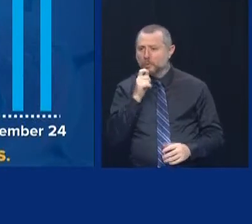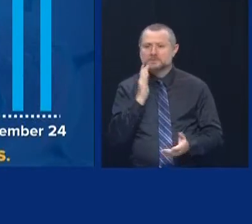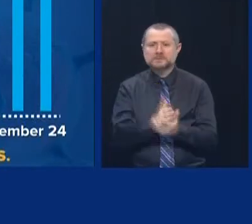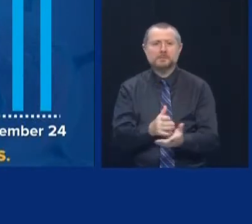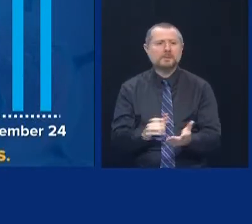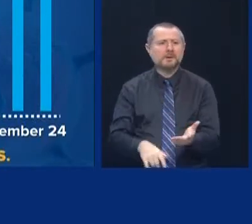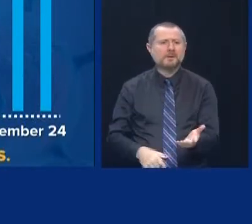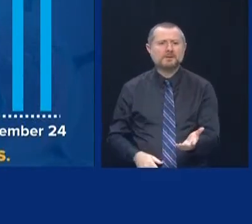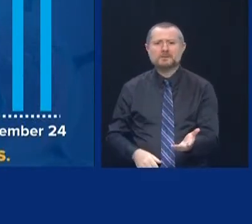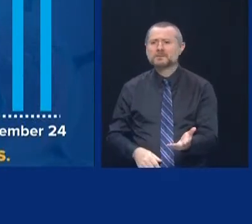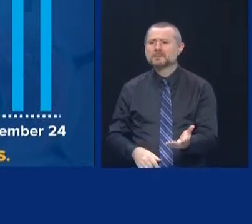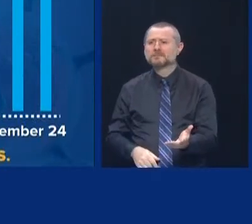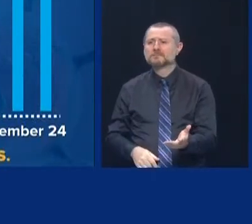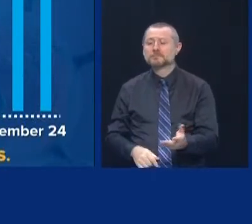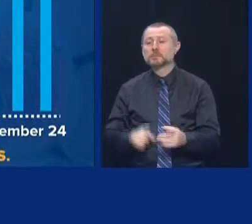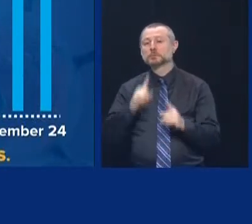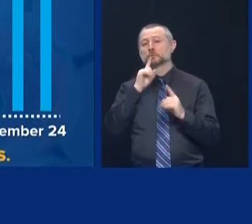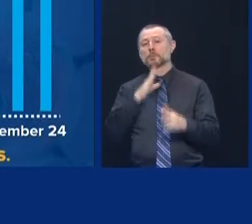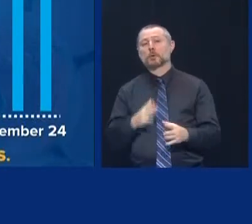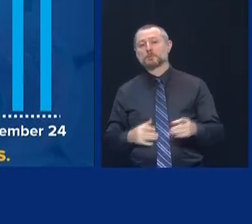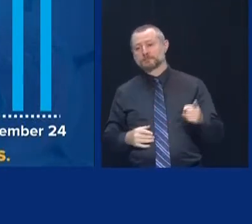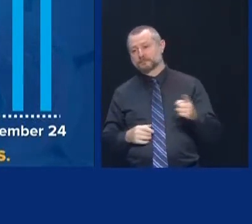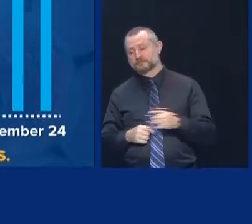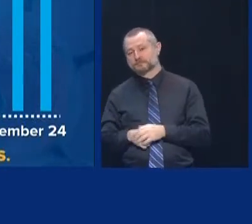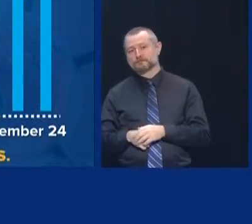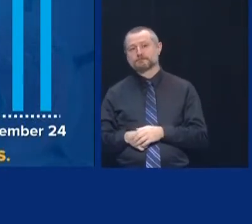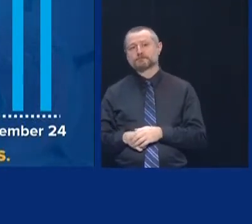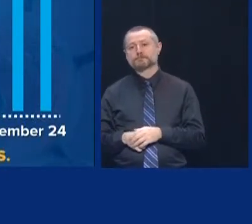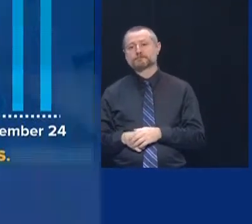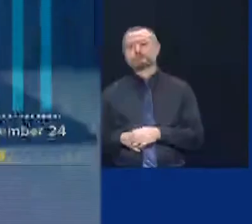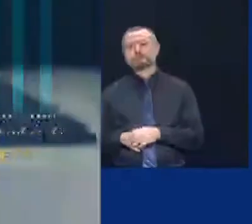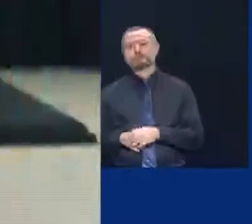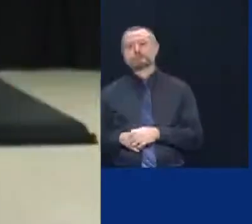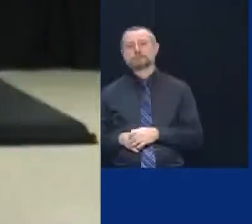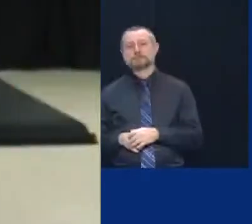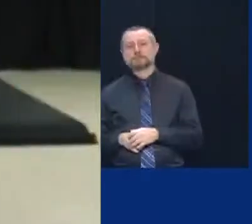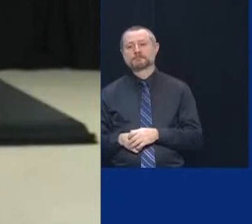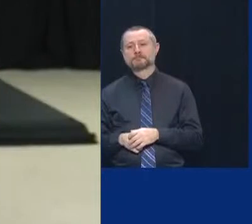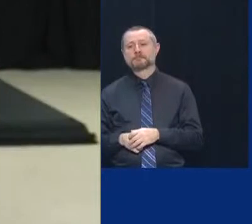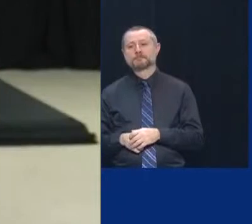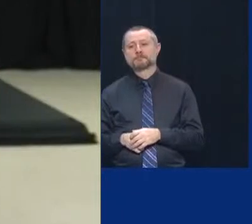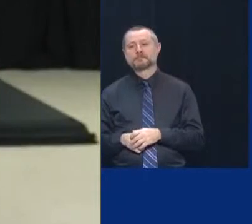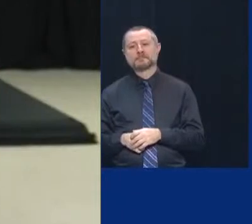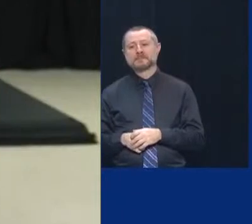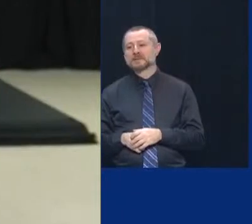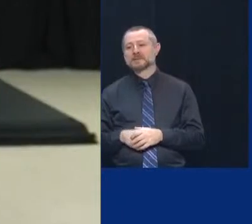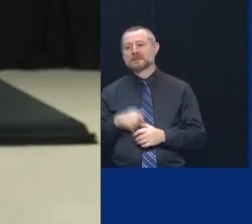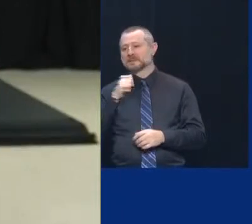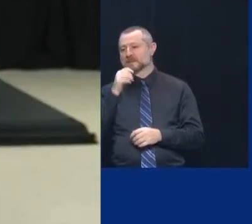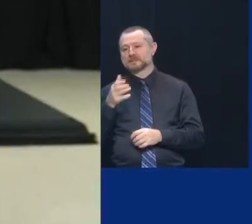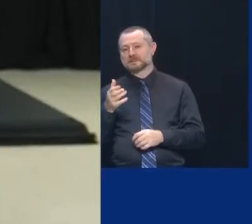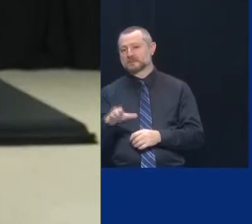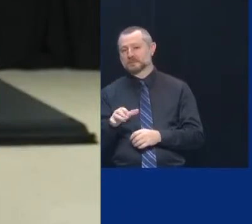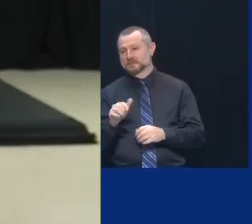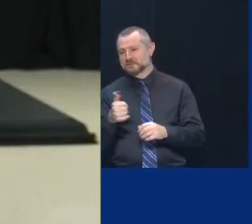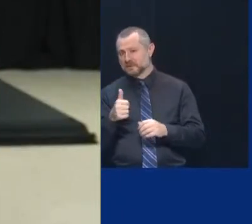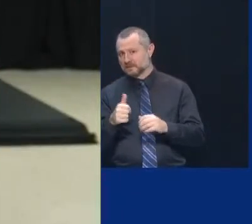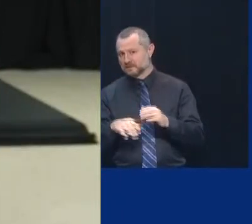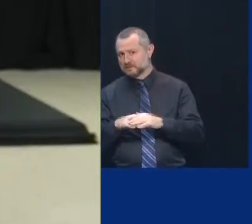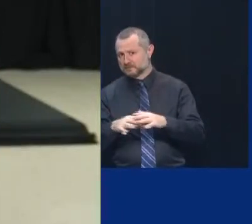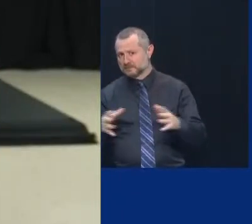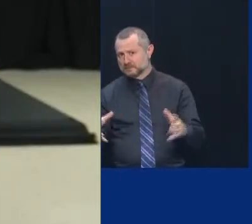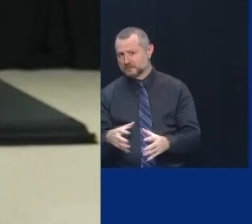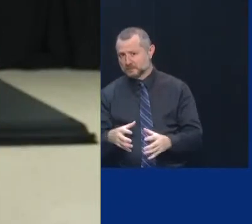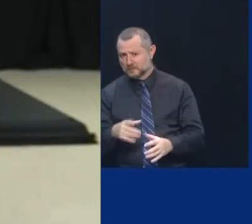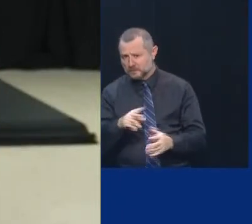Well, like you said, it'd be difficult to enforce the 10-person gathering. So they're saying the 257% increase all came from